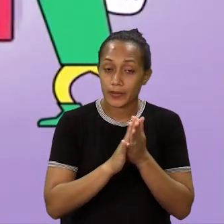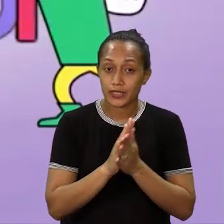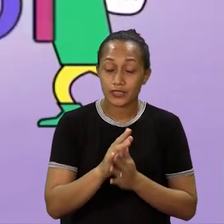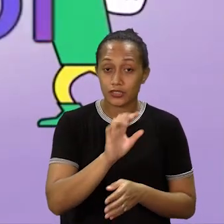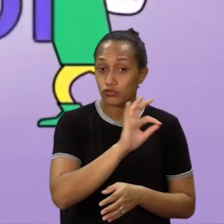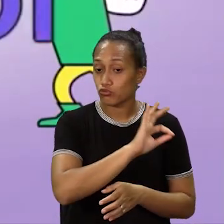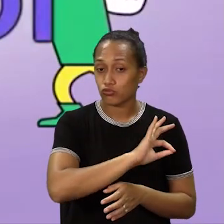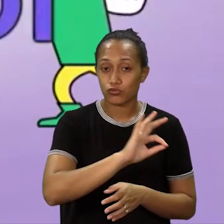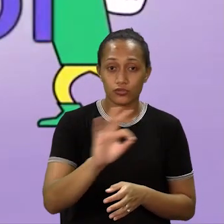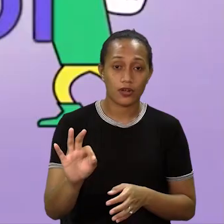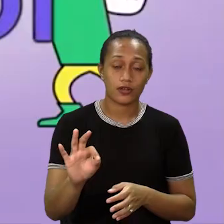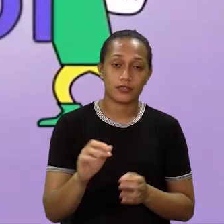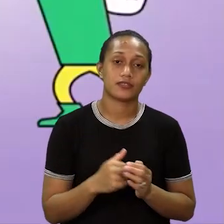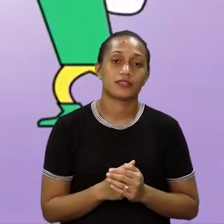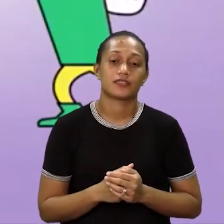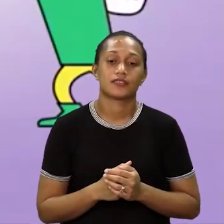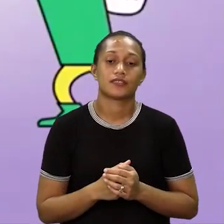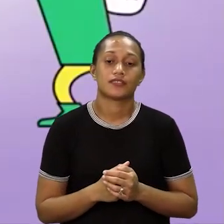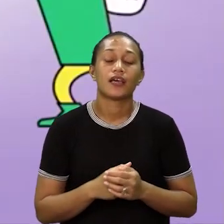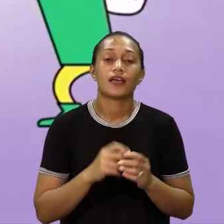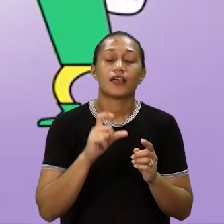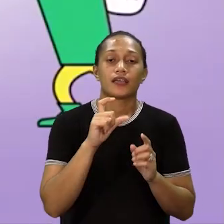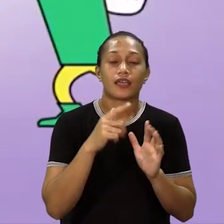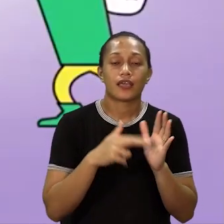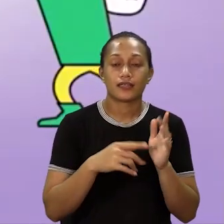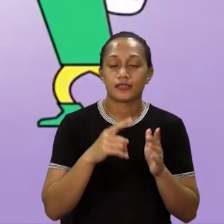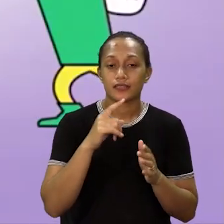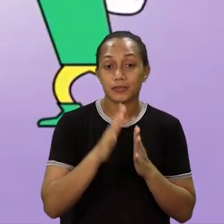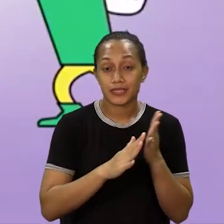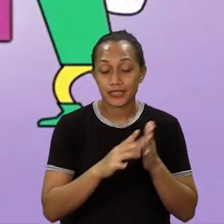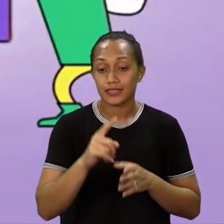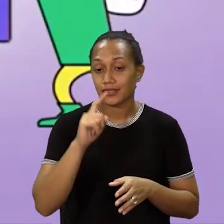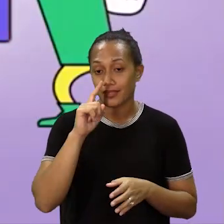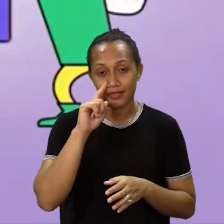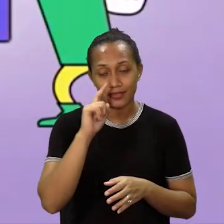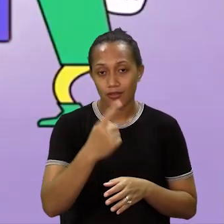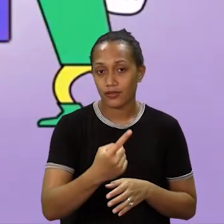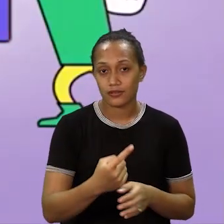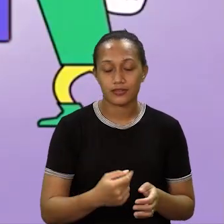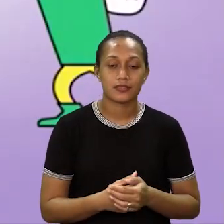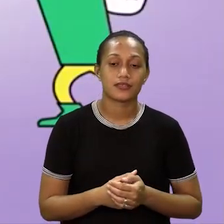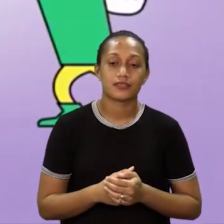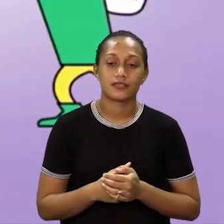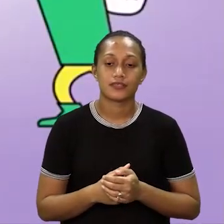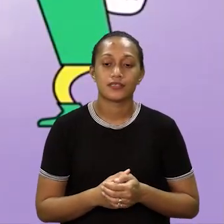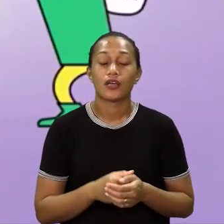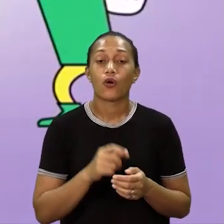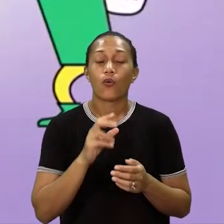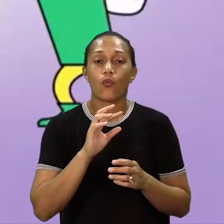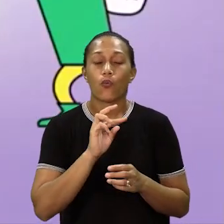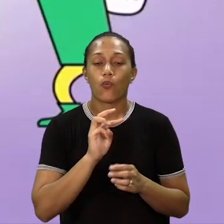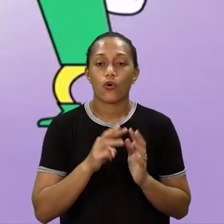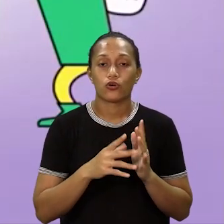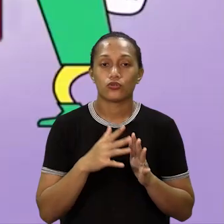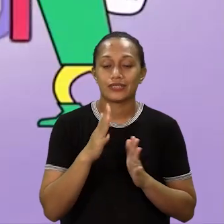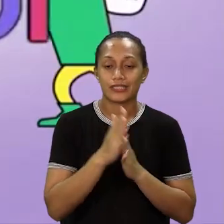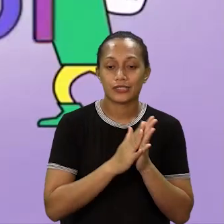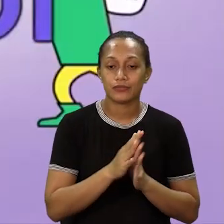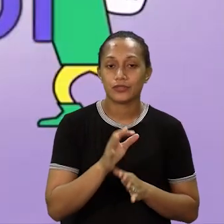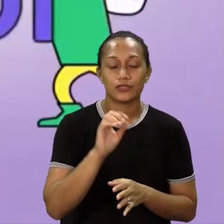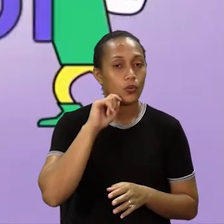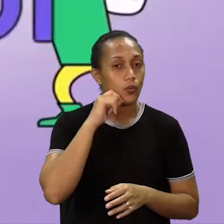not. Don't means do not. Can't means